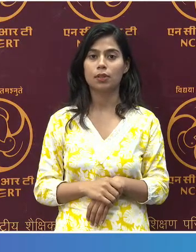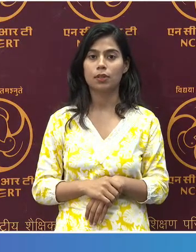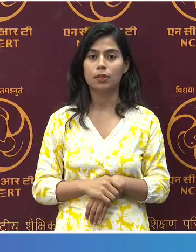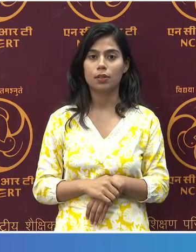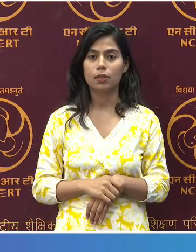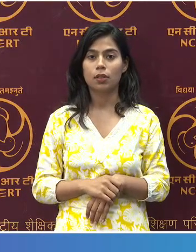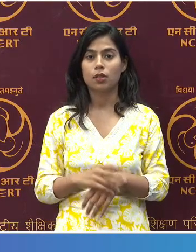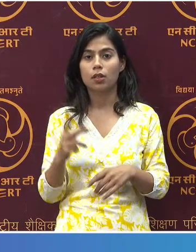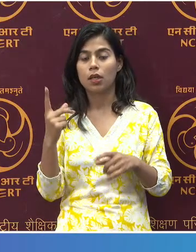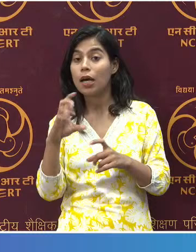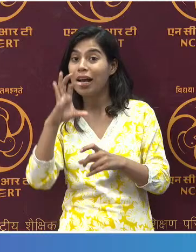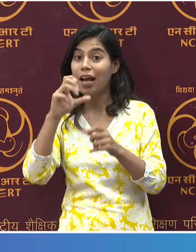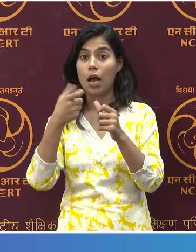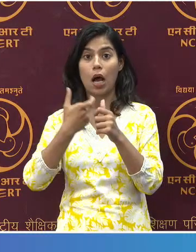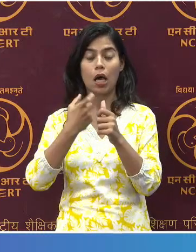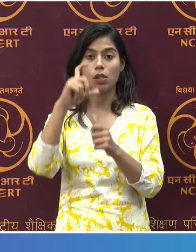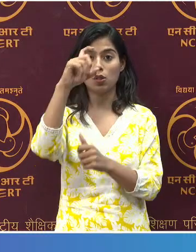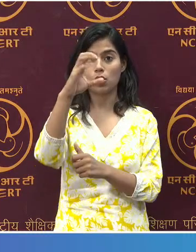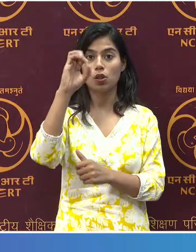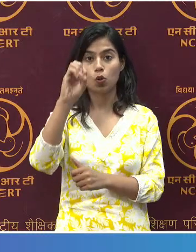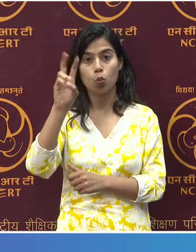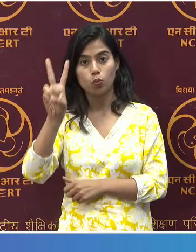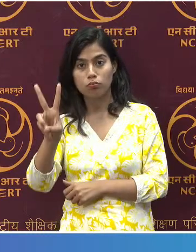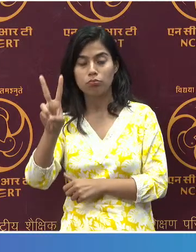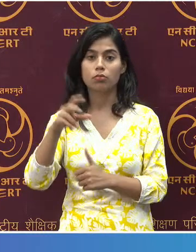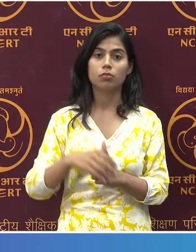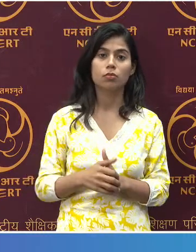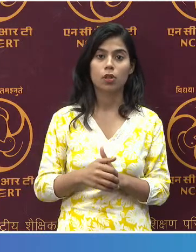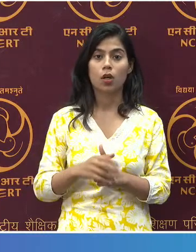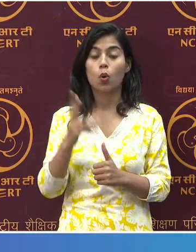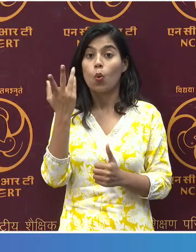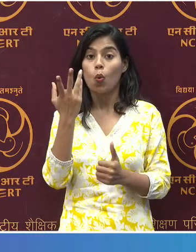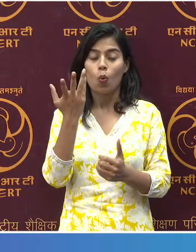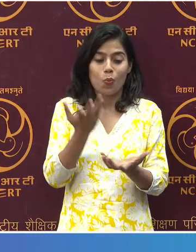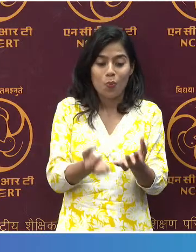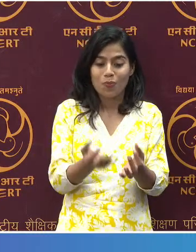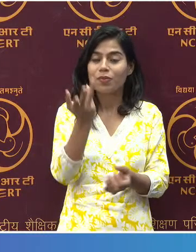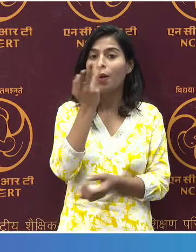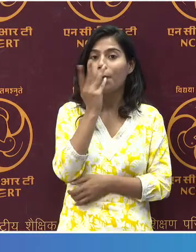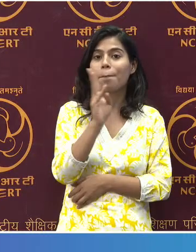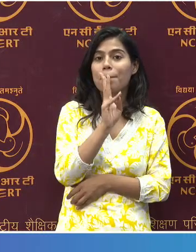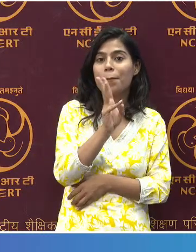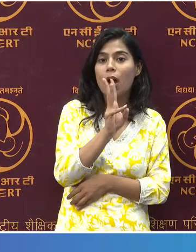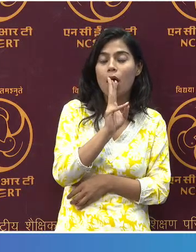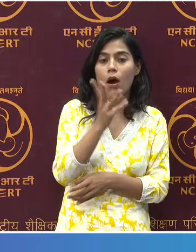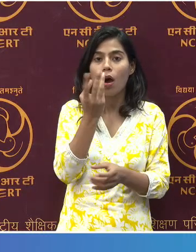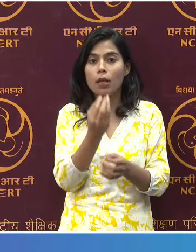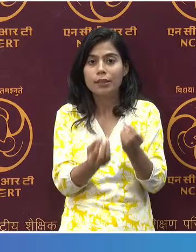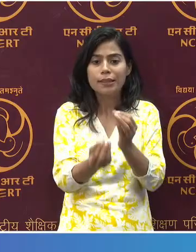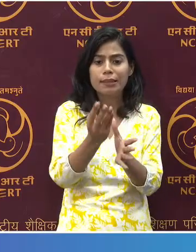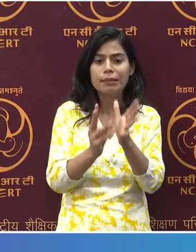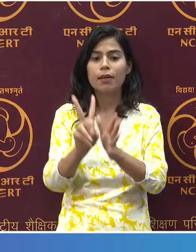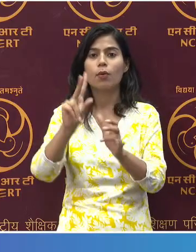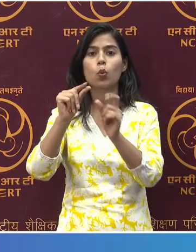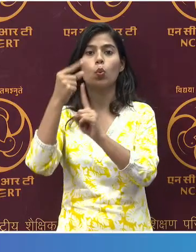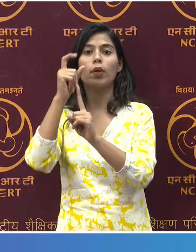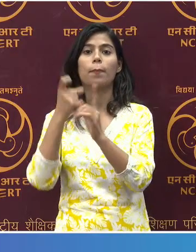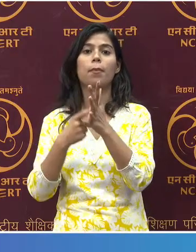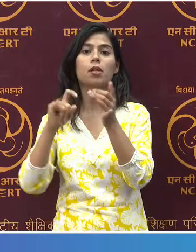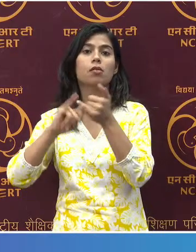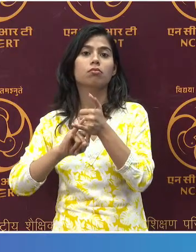to give carbon dioxide, water, vapors, heat and light. One of the example for this process is